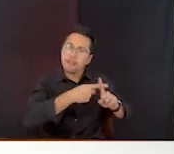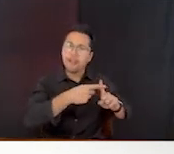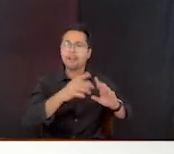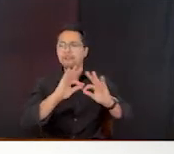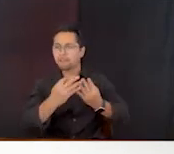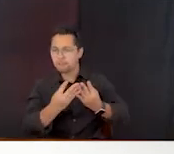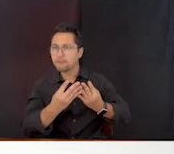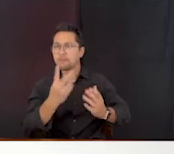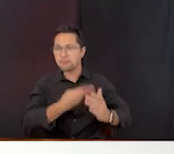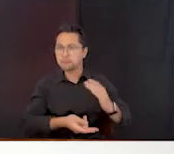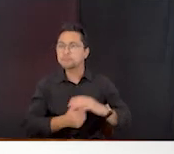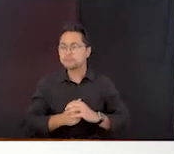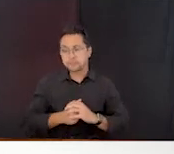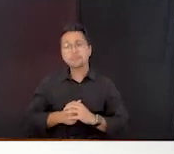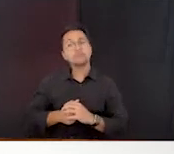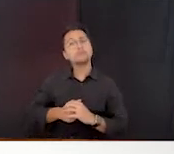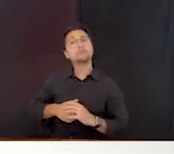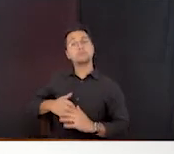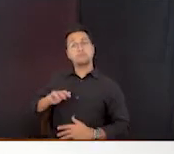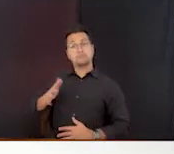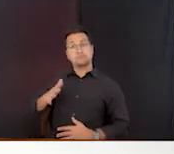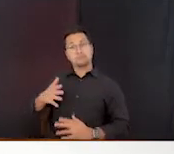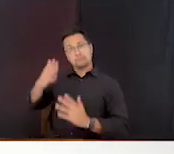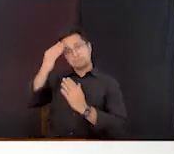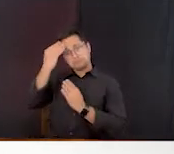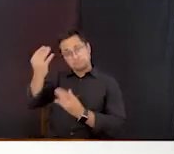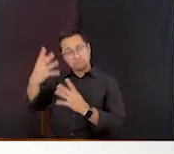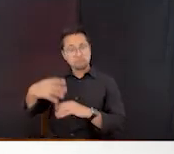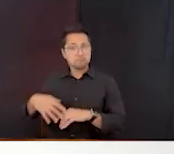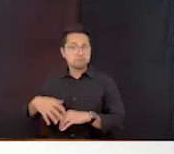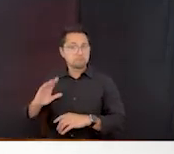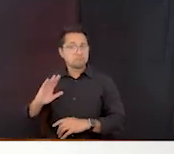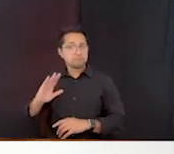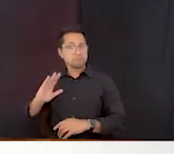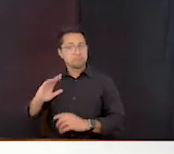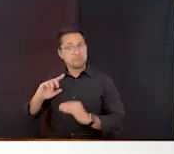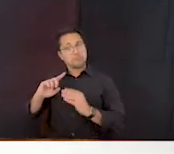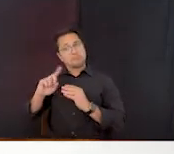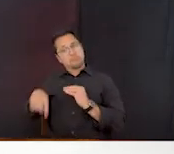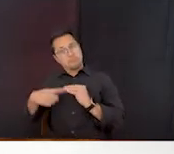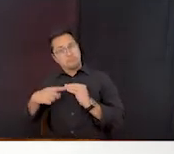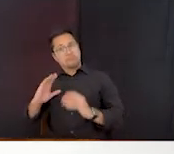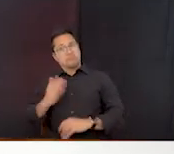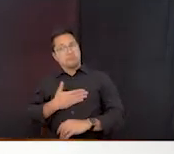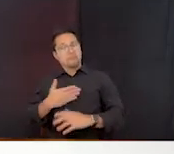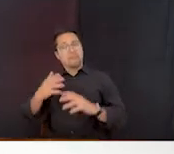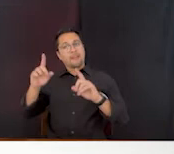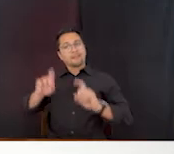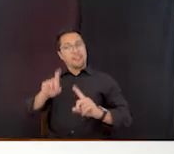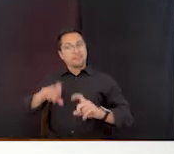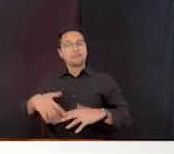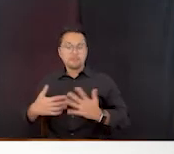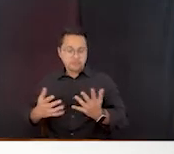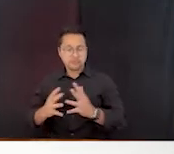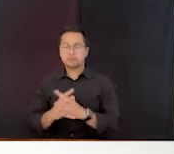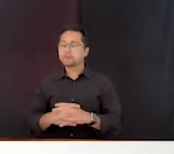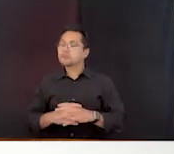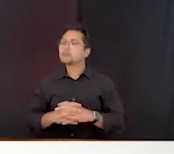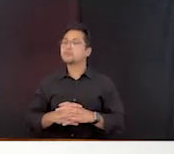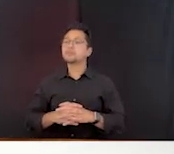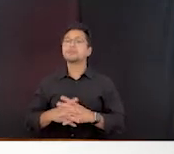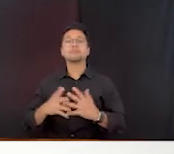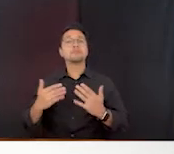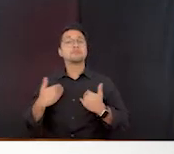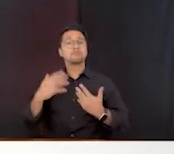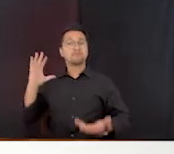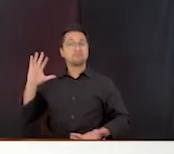are very closely intertwined. And we're specifically going to focus on the social relationships that these students held with their family and